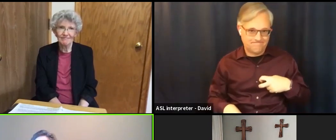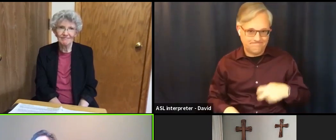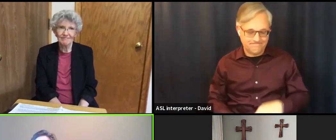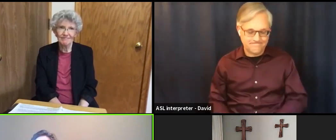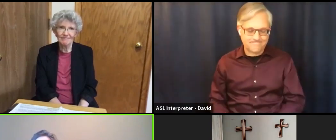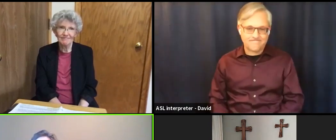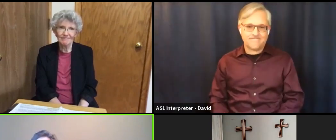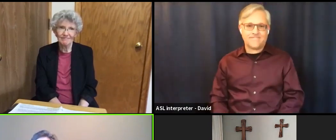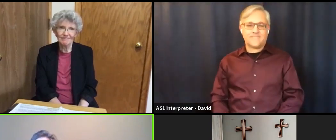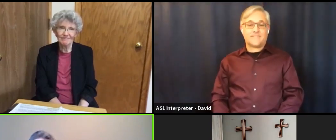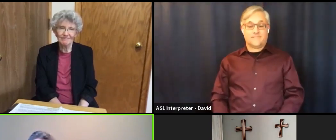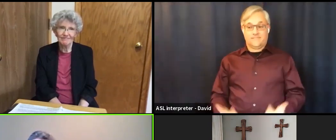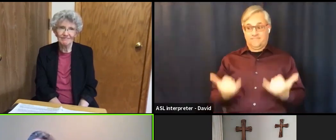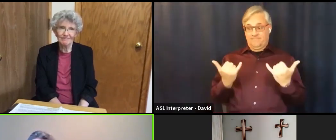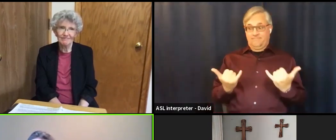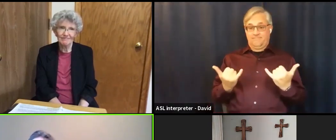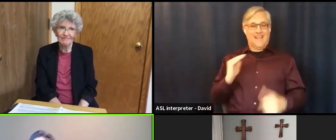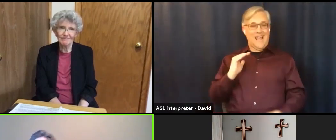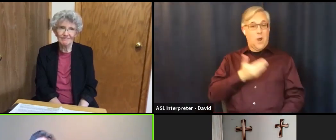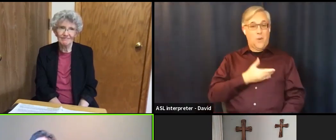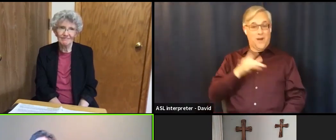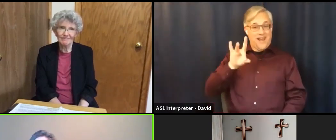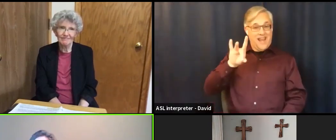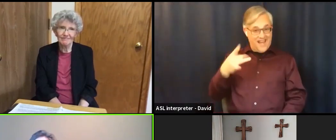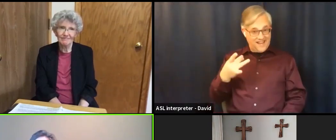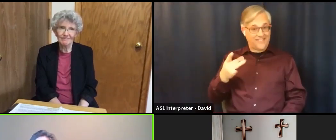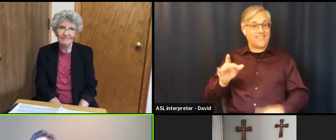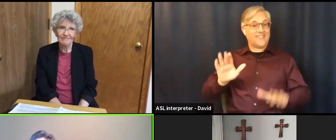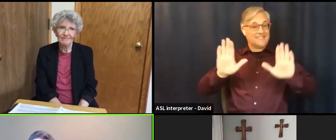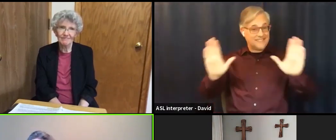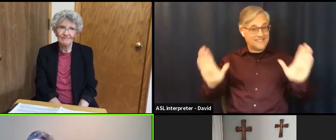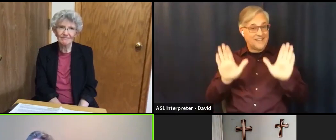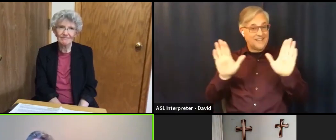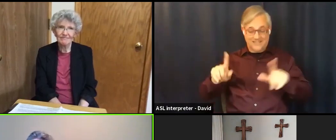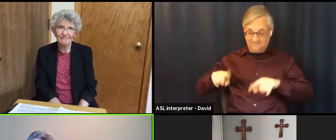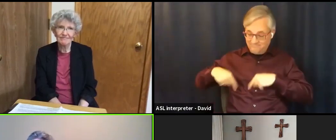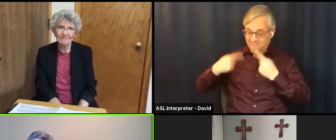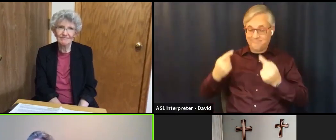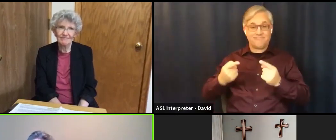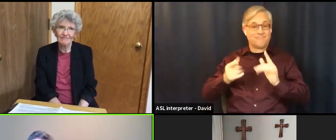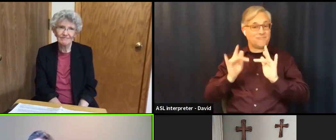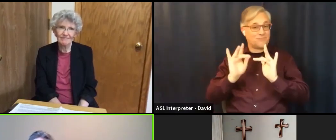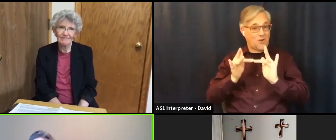Today is our 8th Sunday of worshiping online.